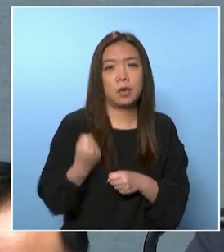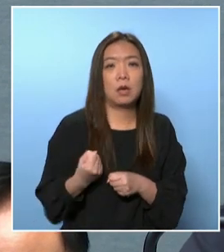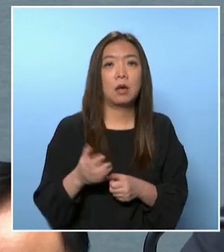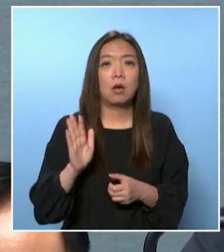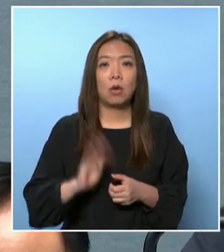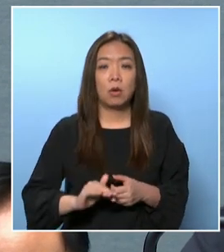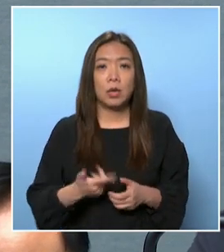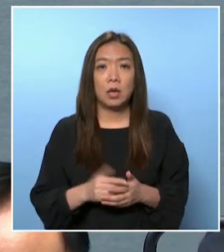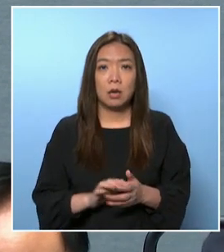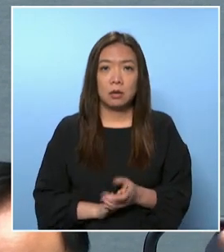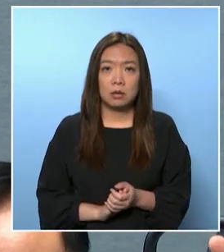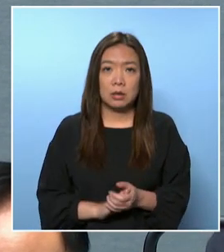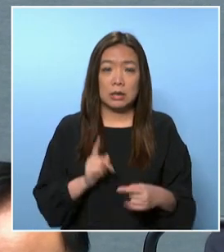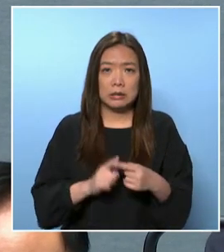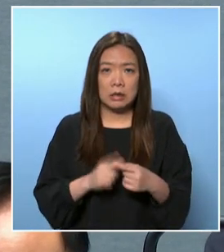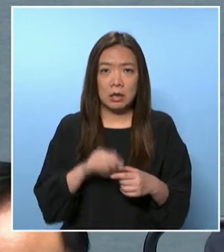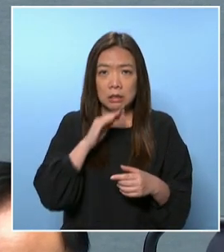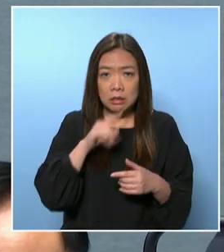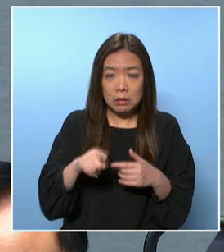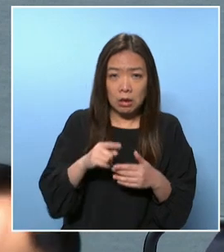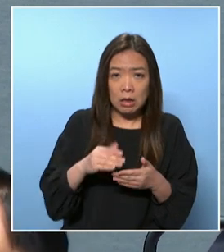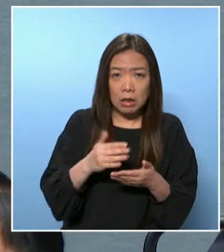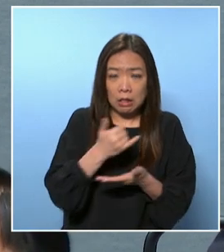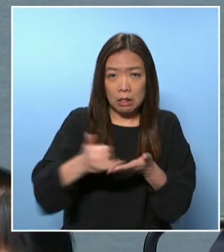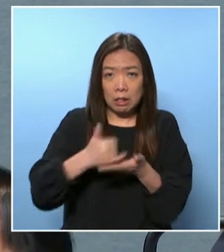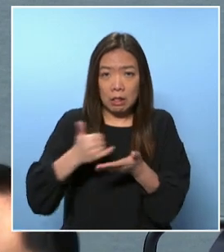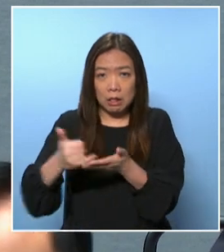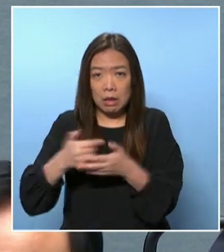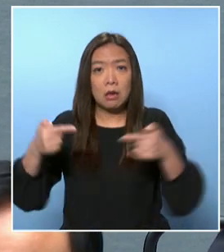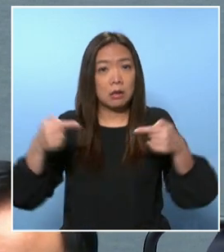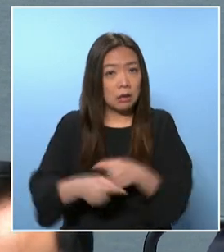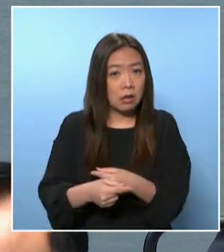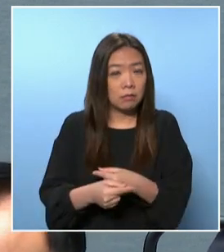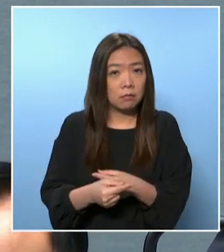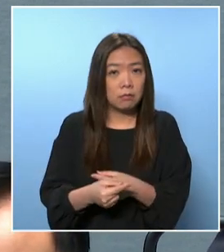up the efforts to guard against wastage?